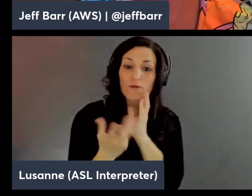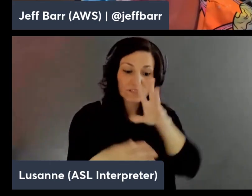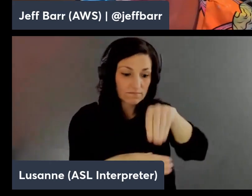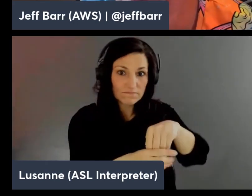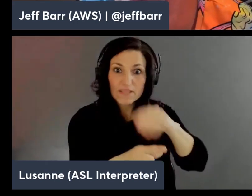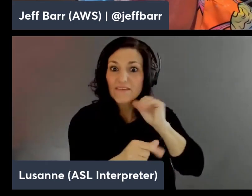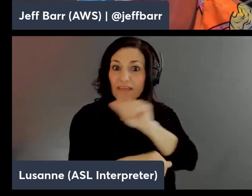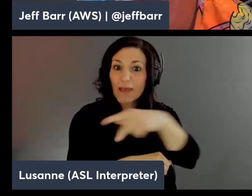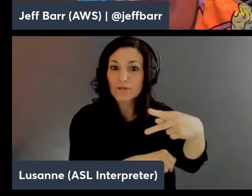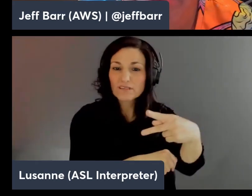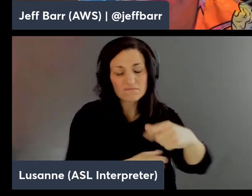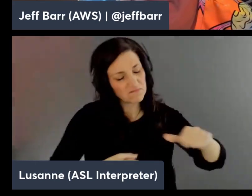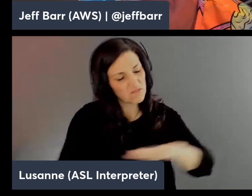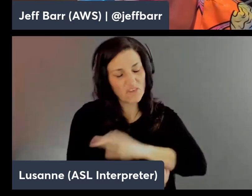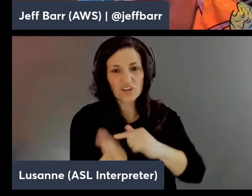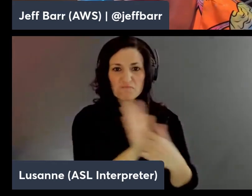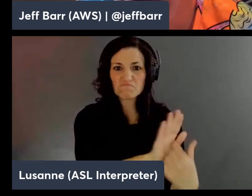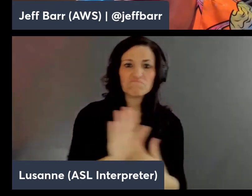completely transparent.